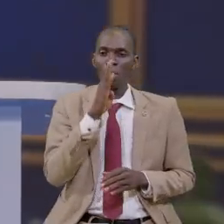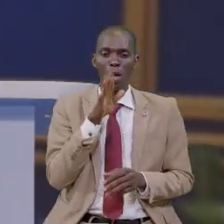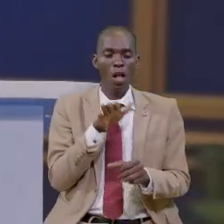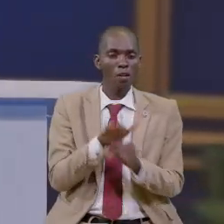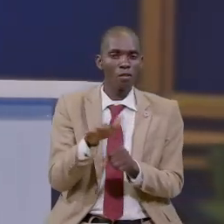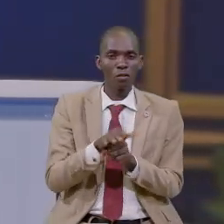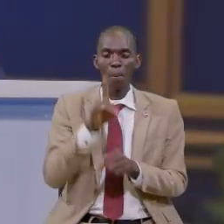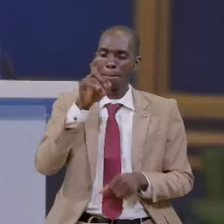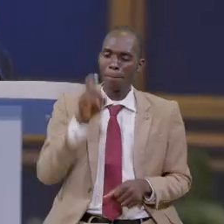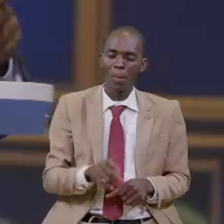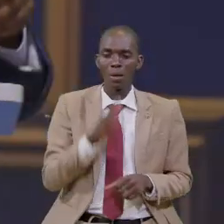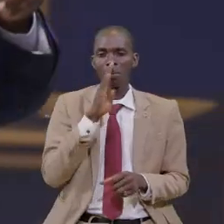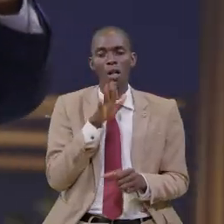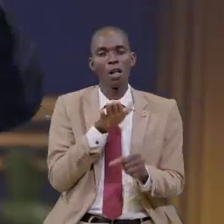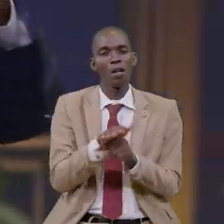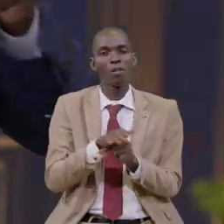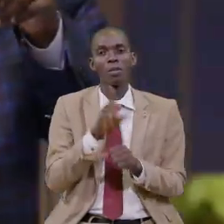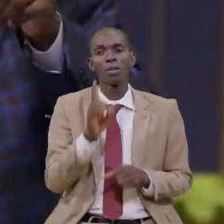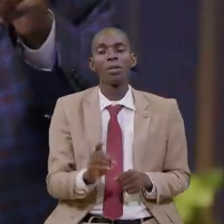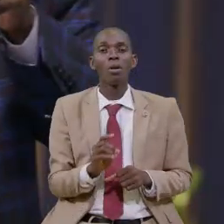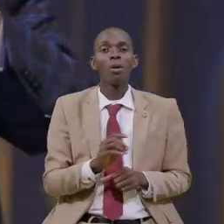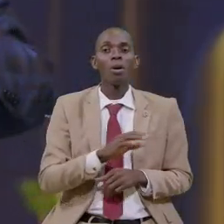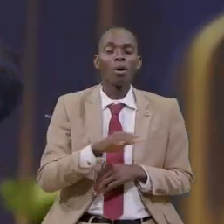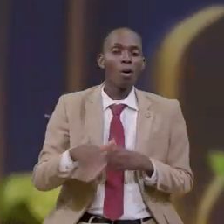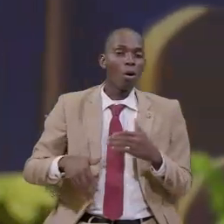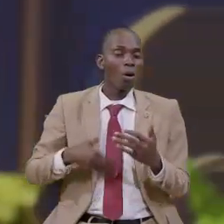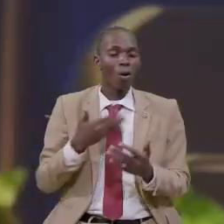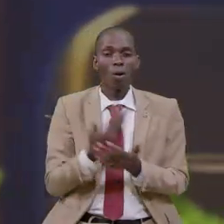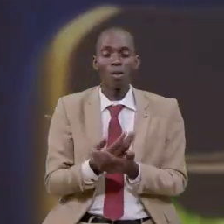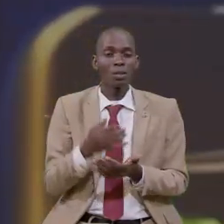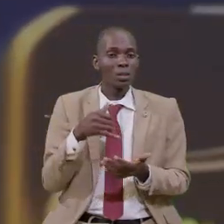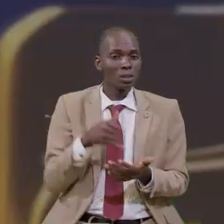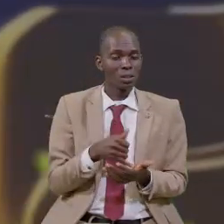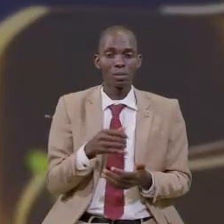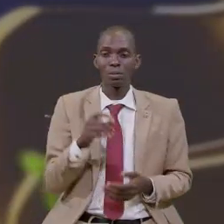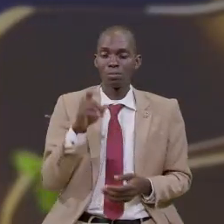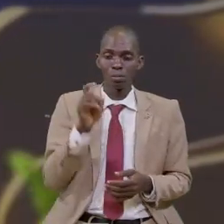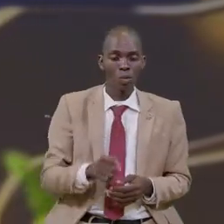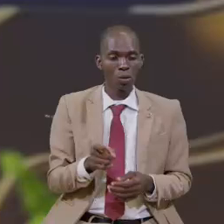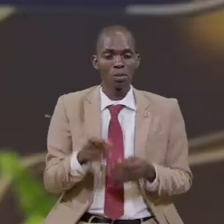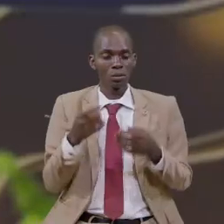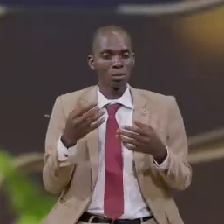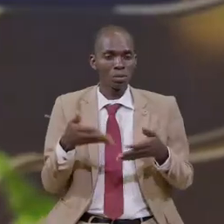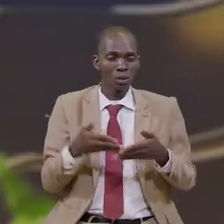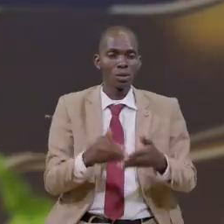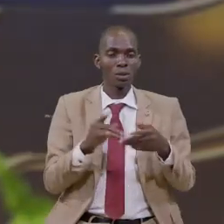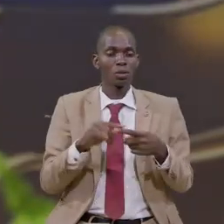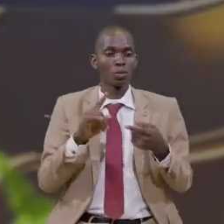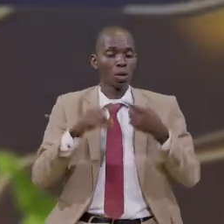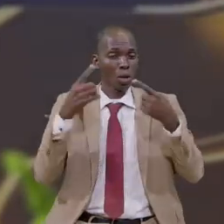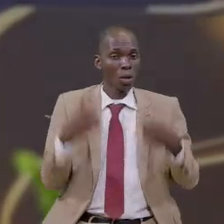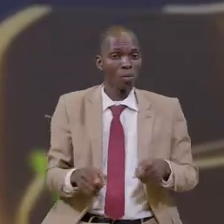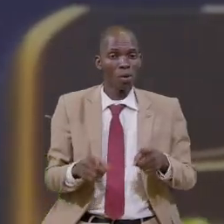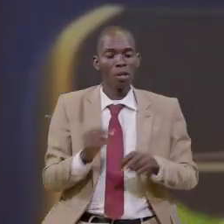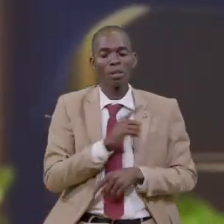fulfilled. All it takes for it to happen, the Lord will do